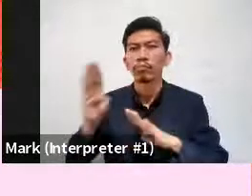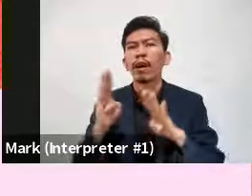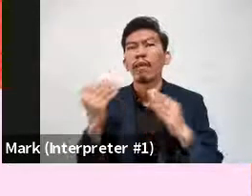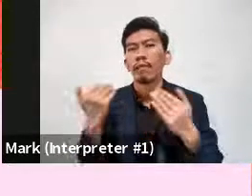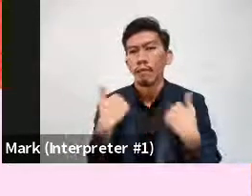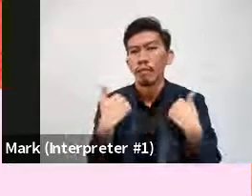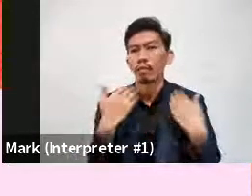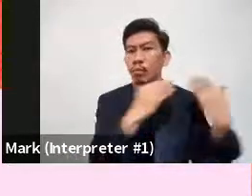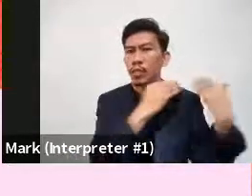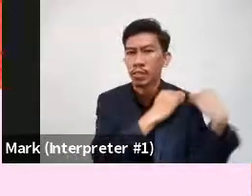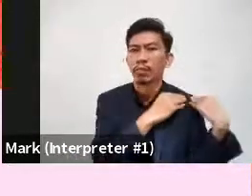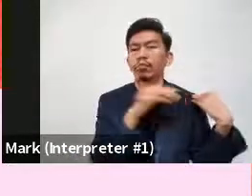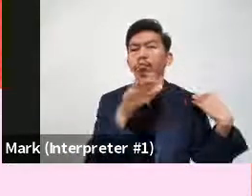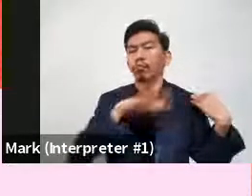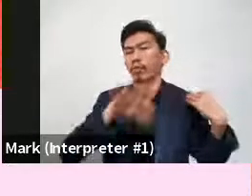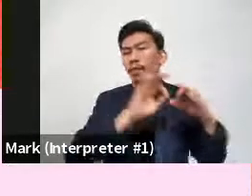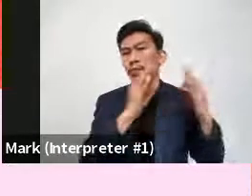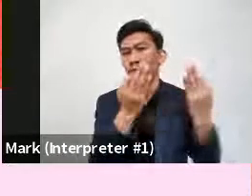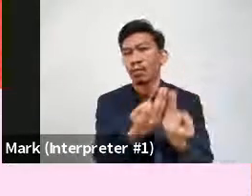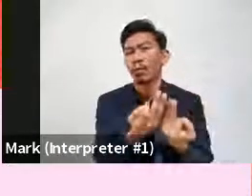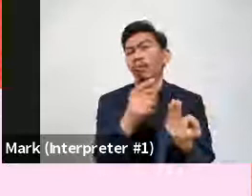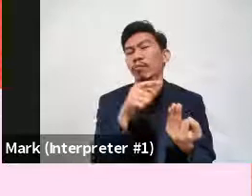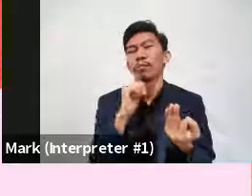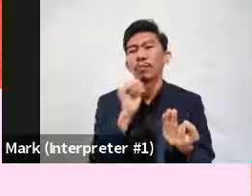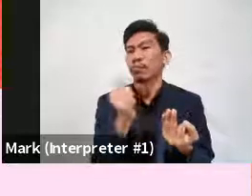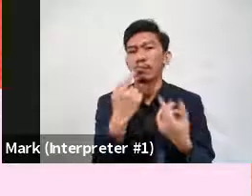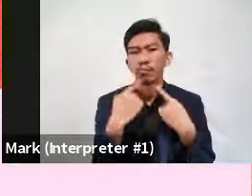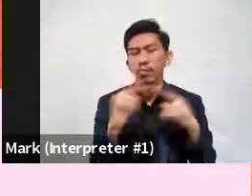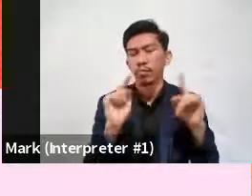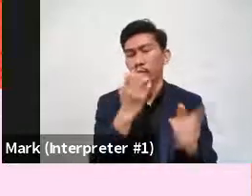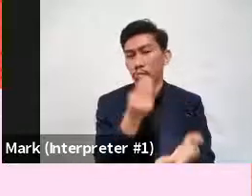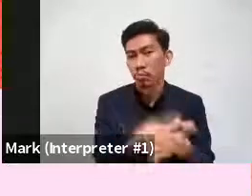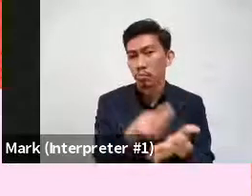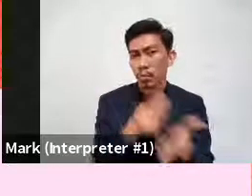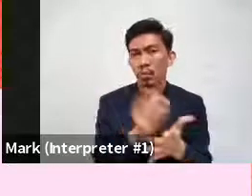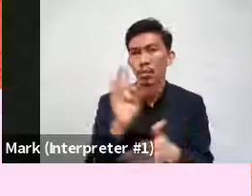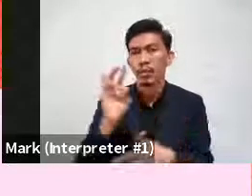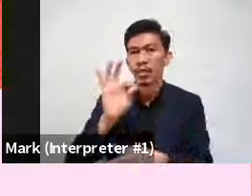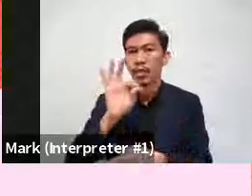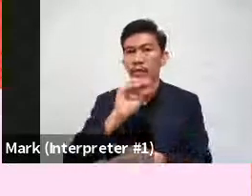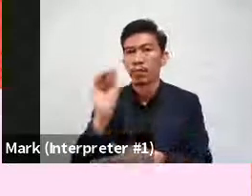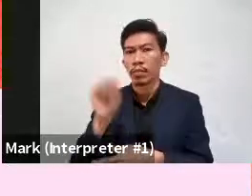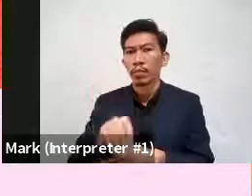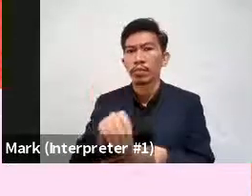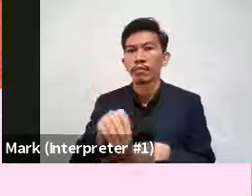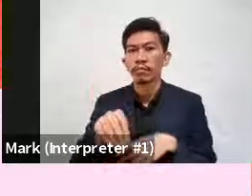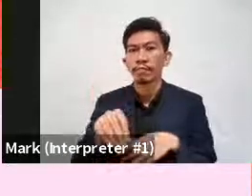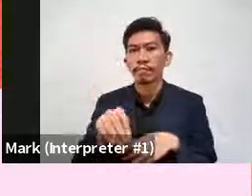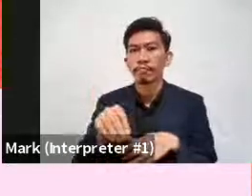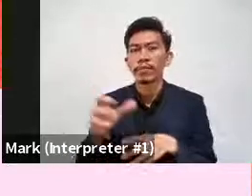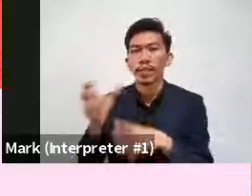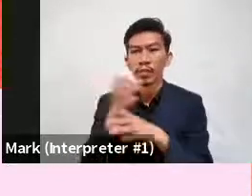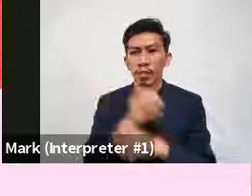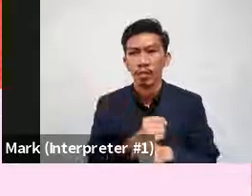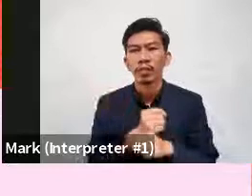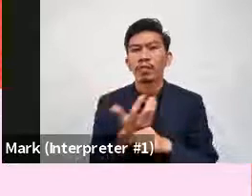Individuals and families became less economically productive. Only 79% received some form